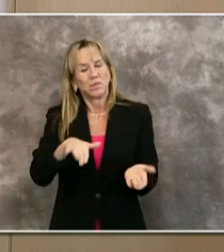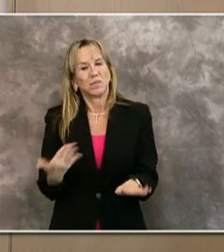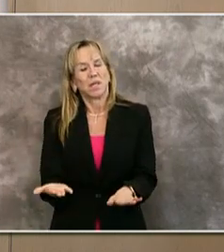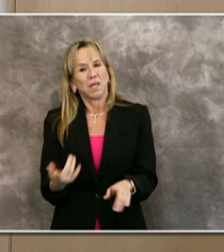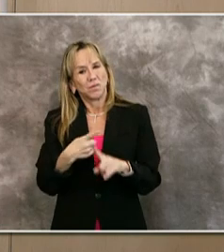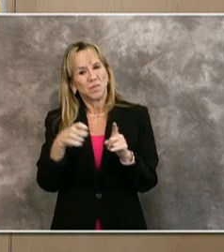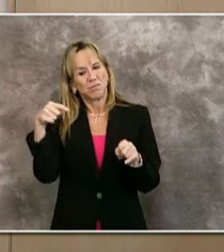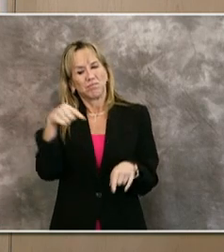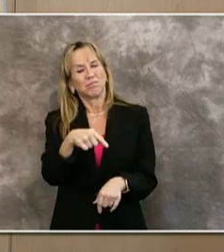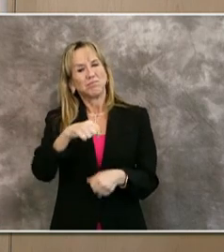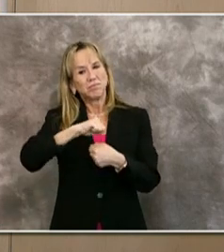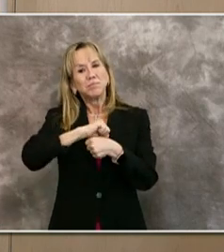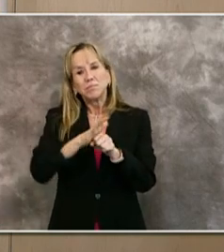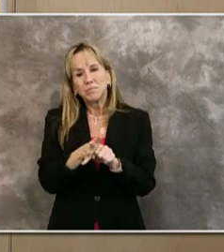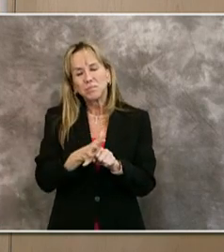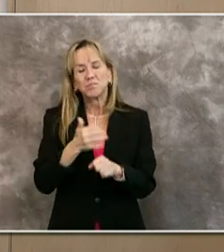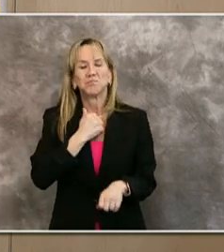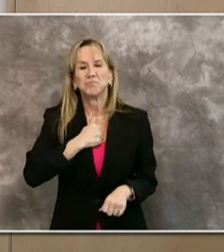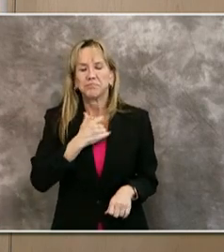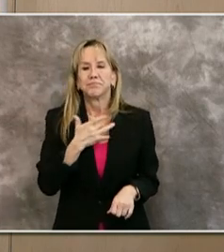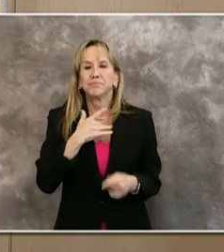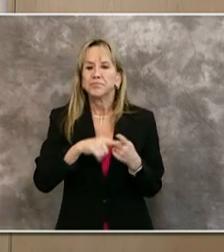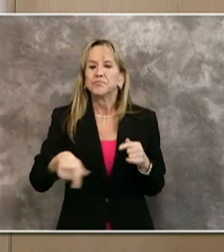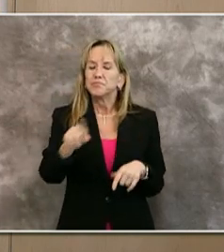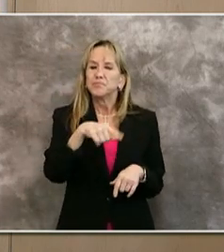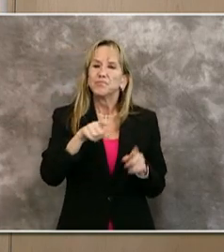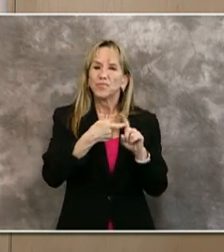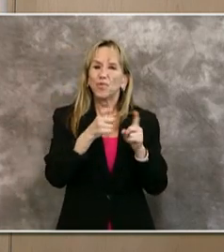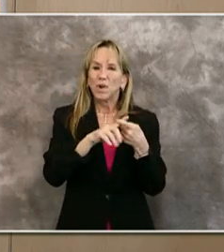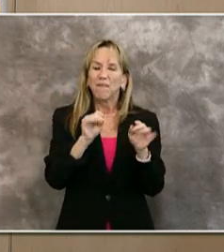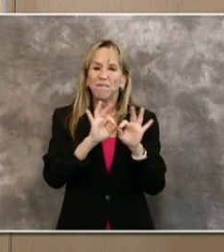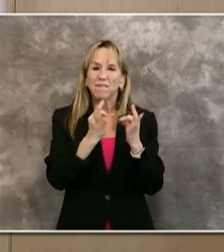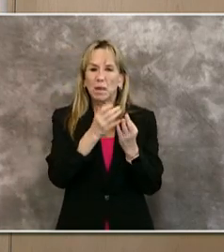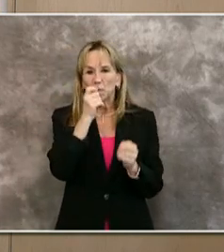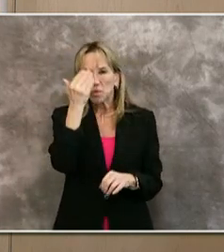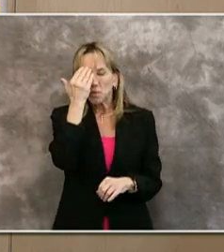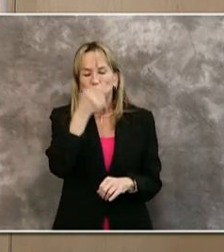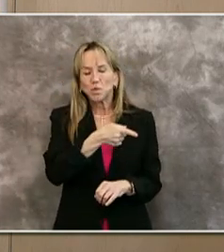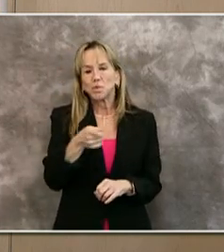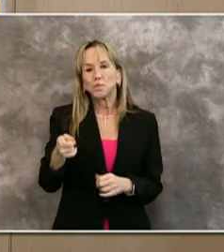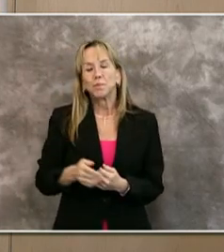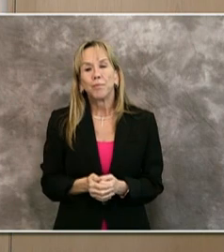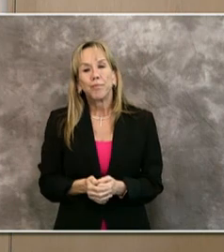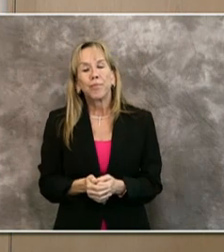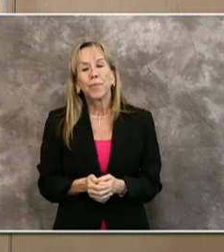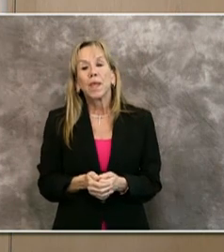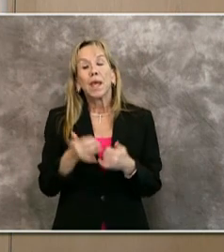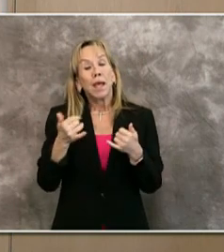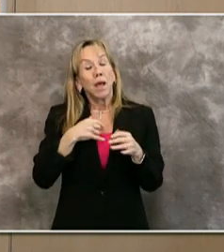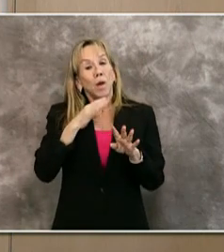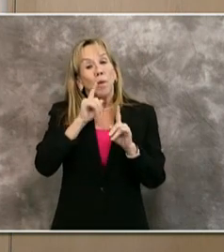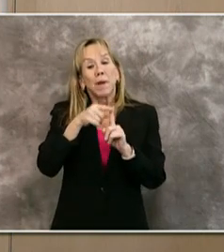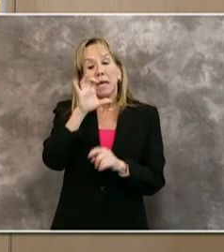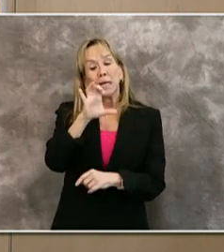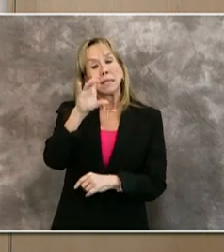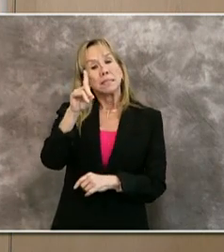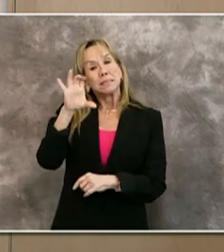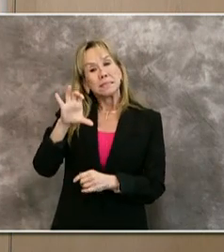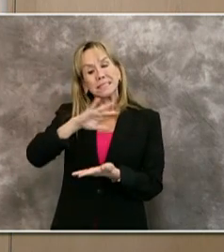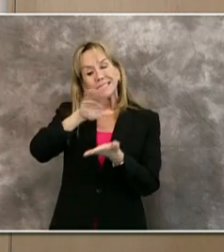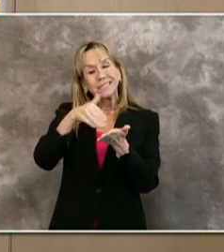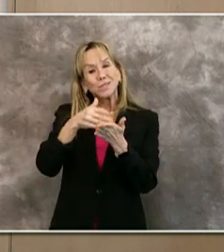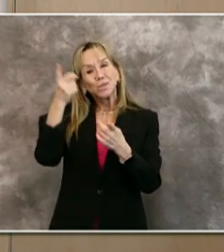been reported here today. Now, a Centers for Disease Control and Prevention